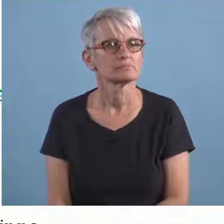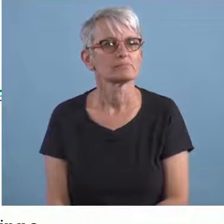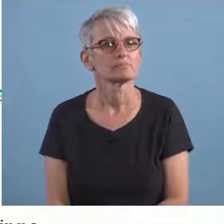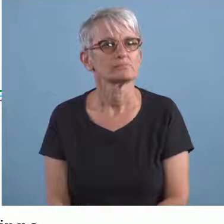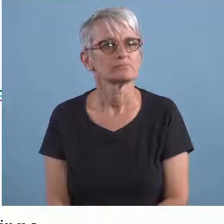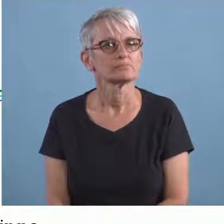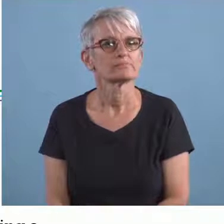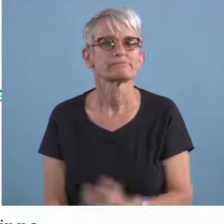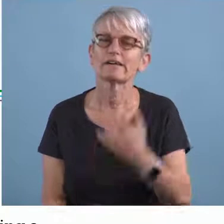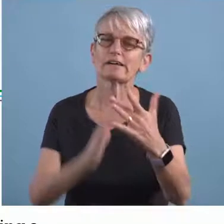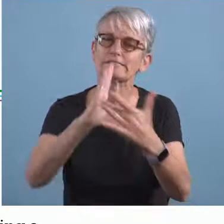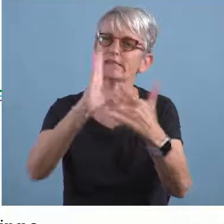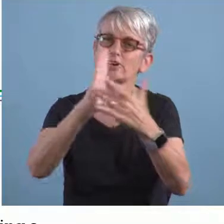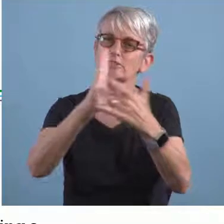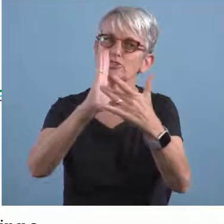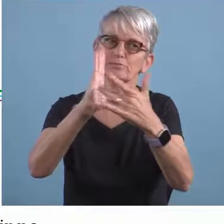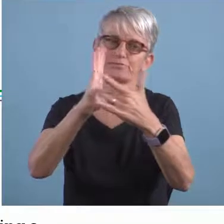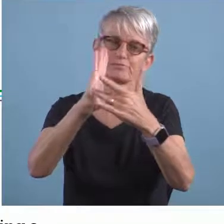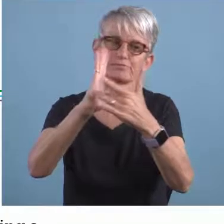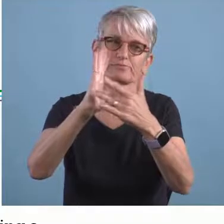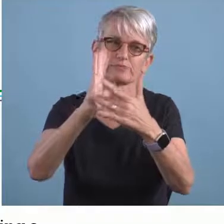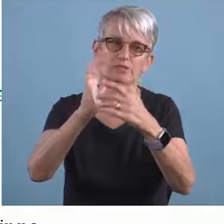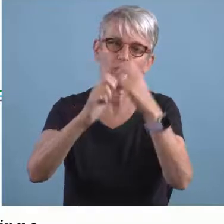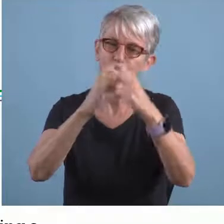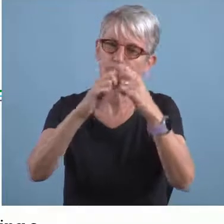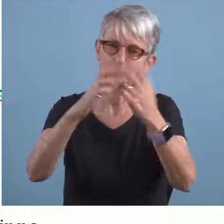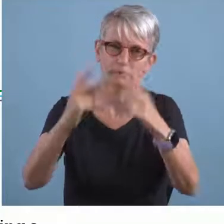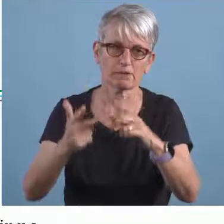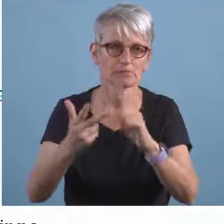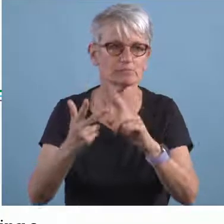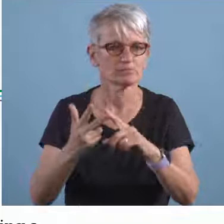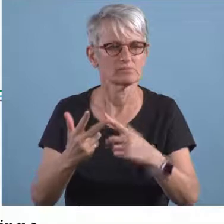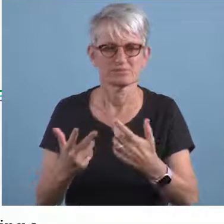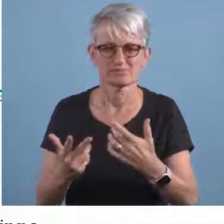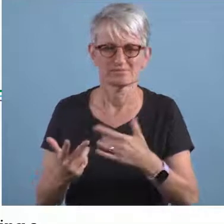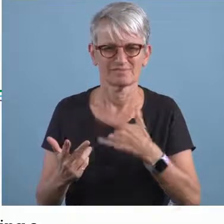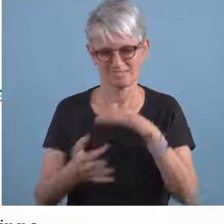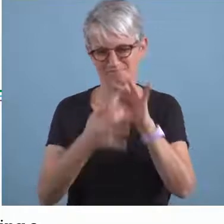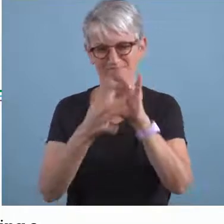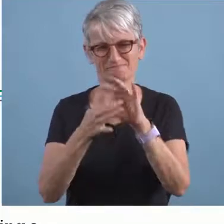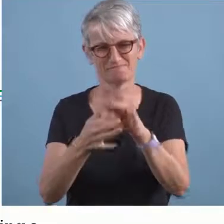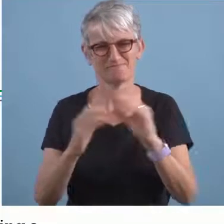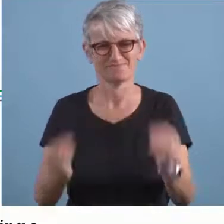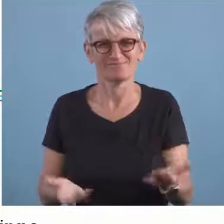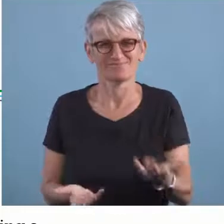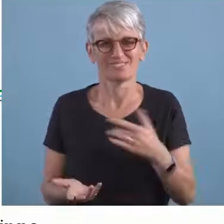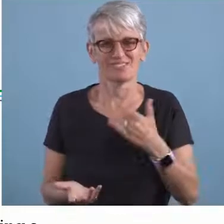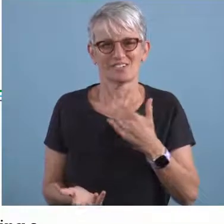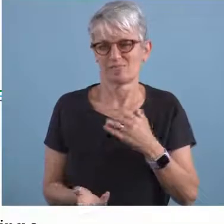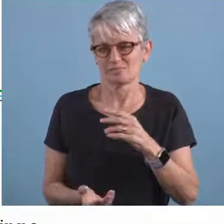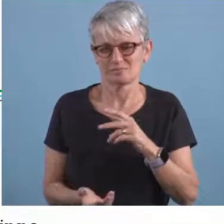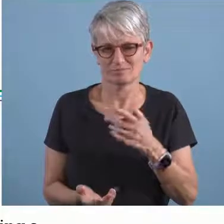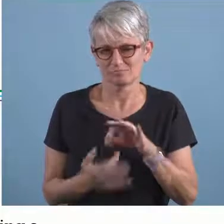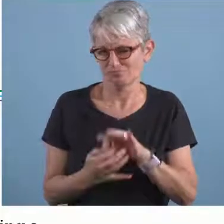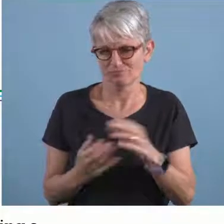is technology. The next is it's less personal. And